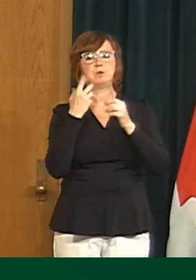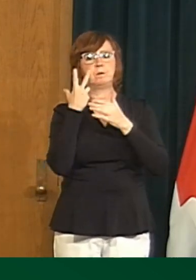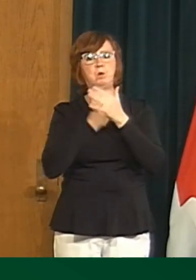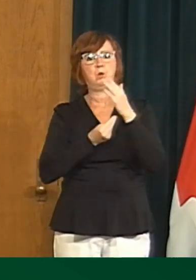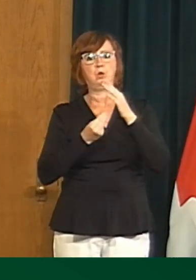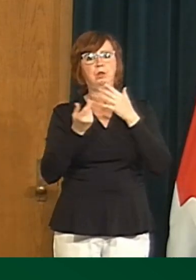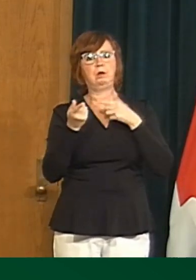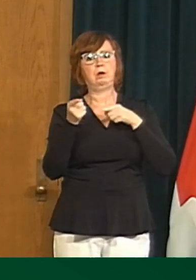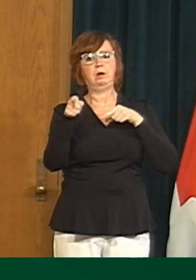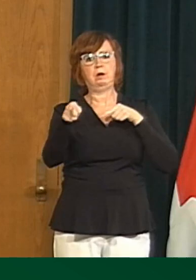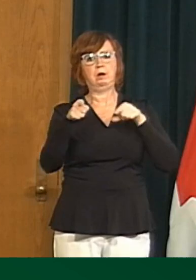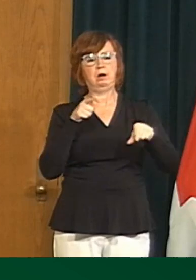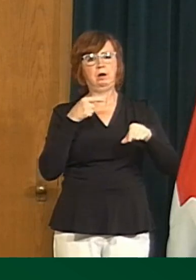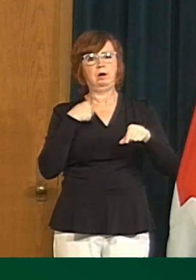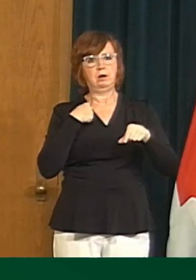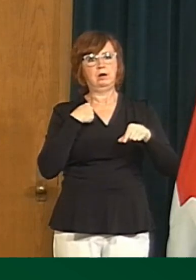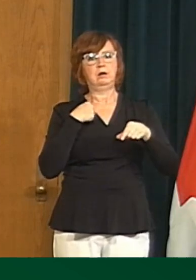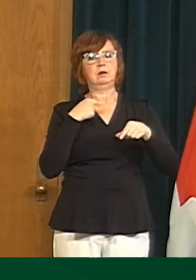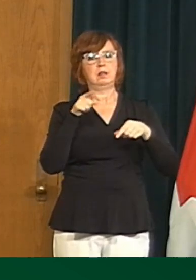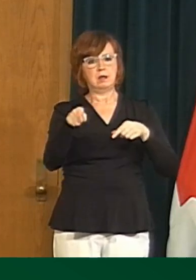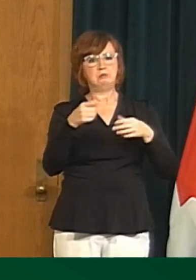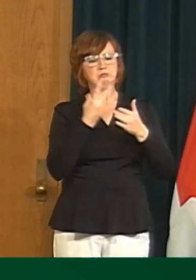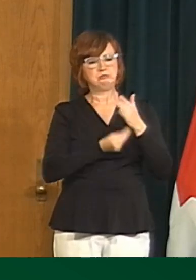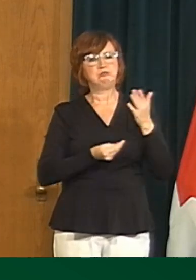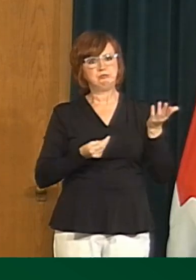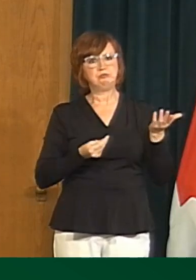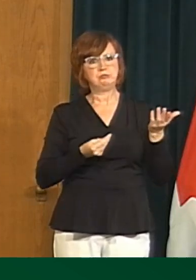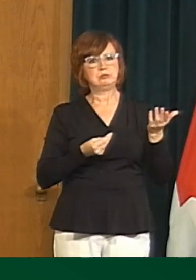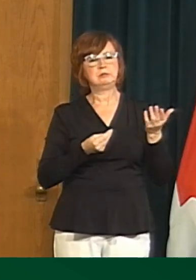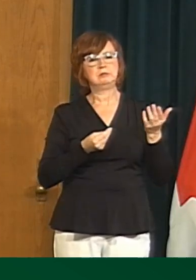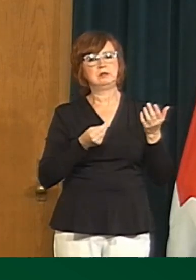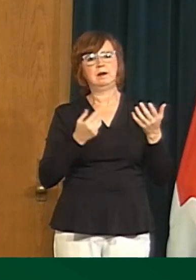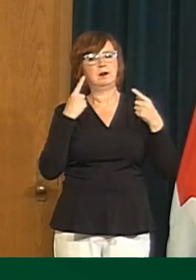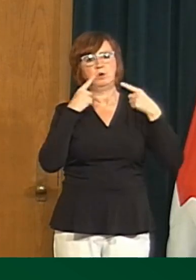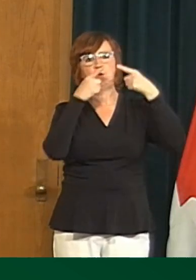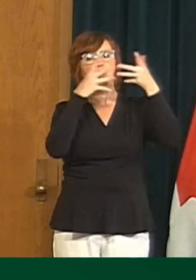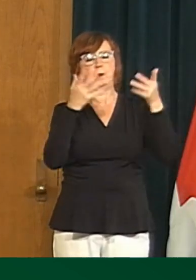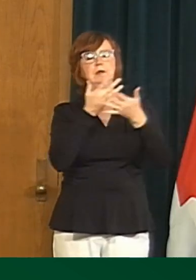that we can move forward safely. And finally,